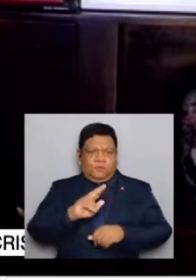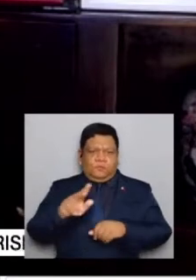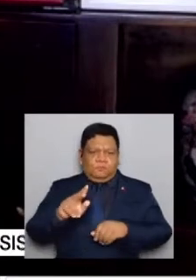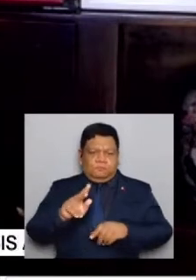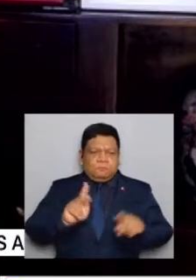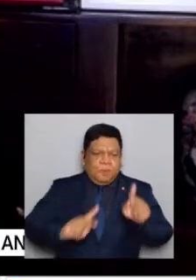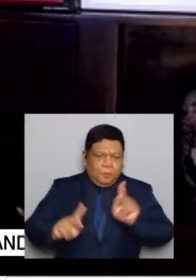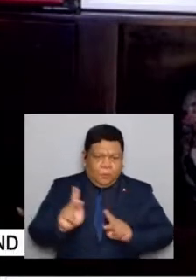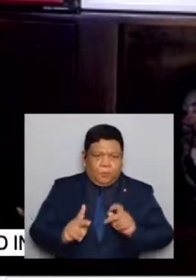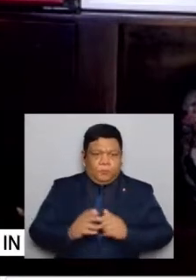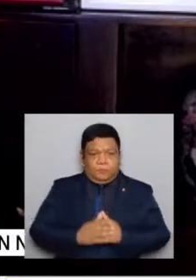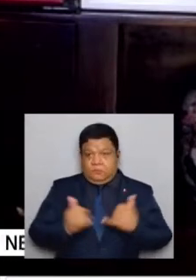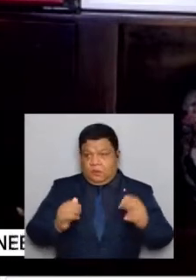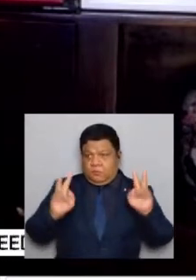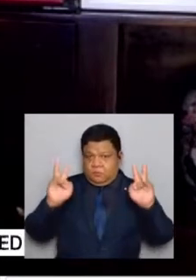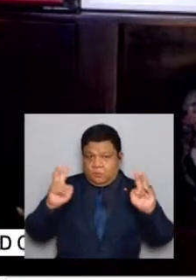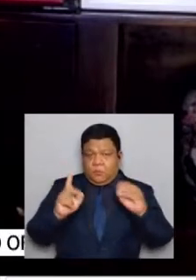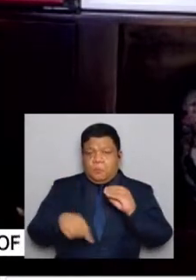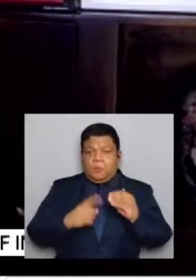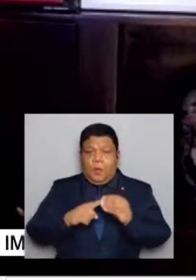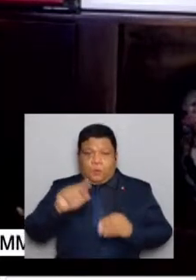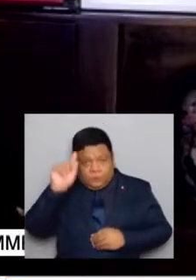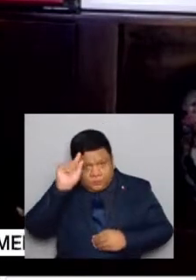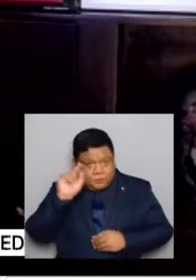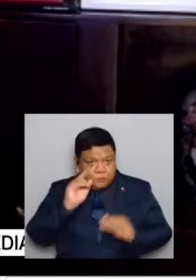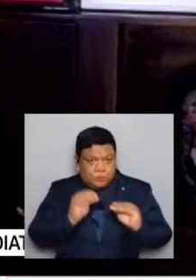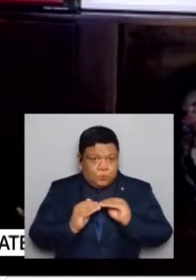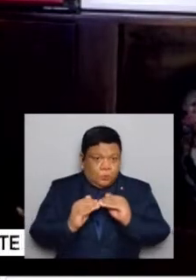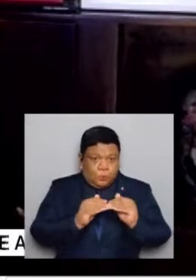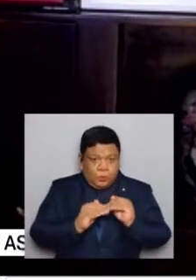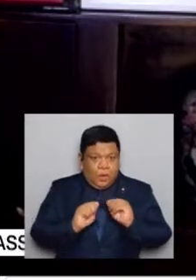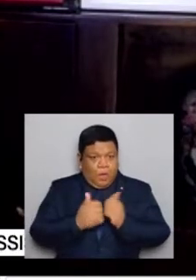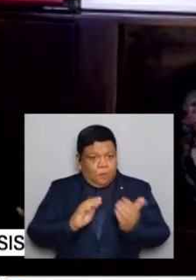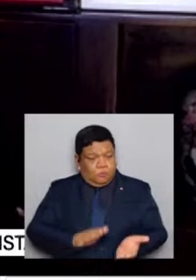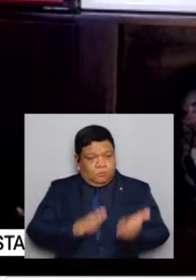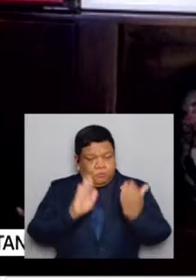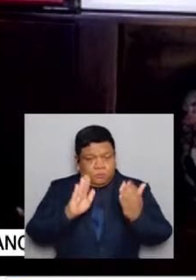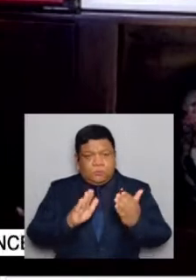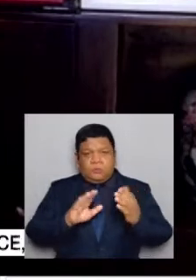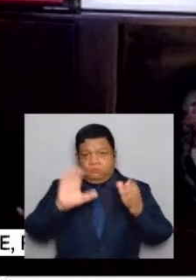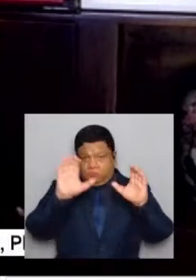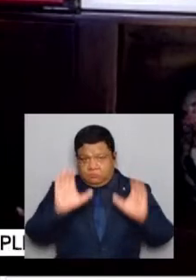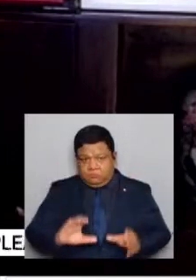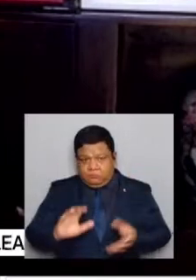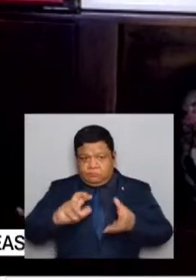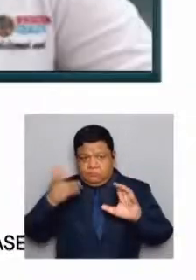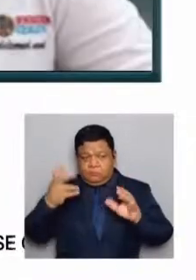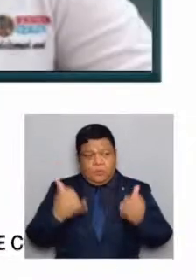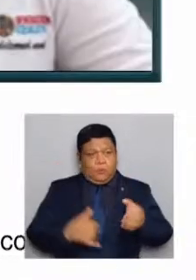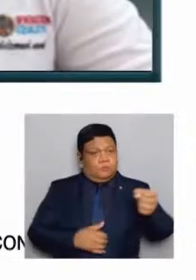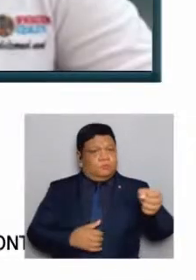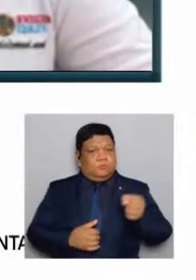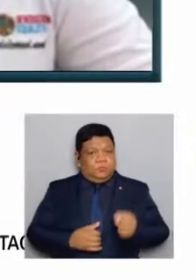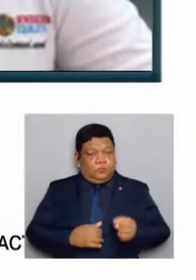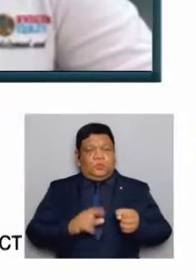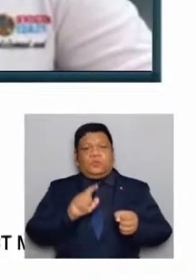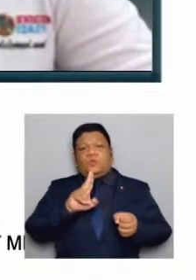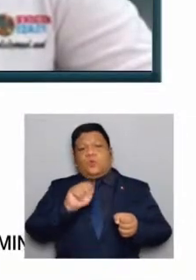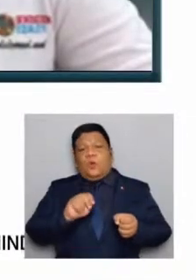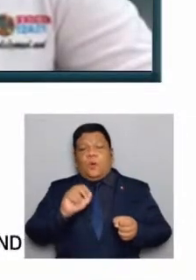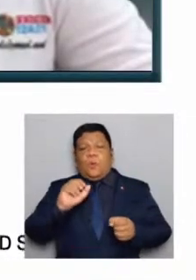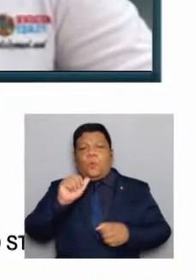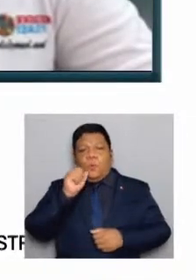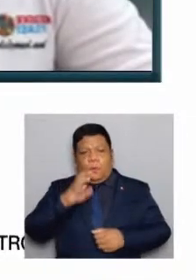gender equality and its importance in addressing the climate crisis. Joining us today, United Nations Philippines We Empower Asia Country